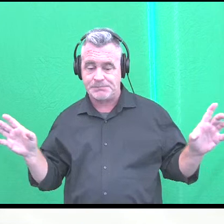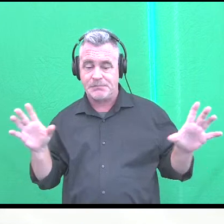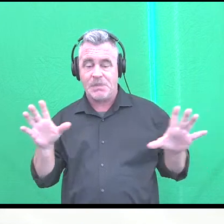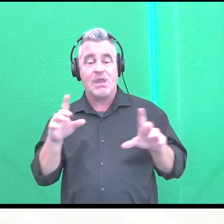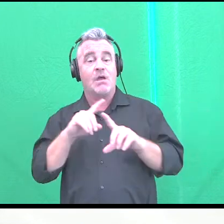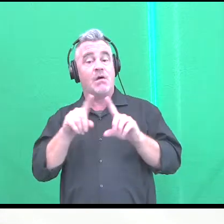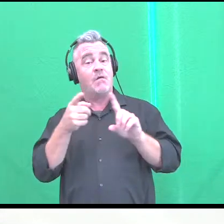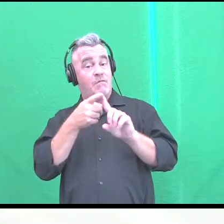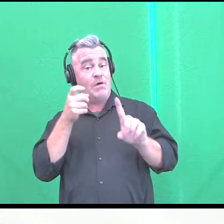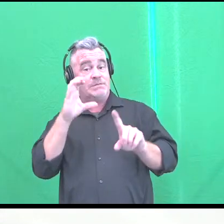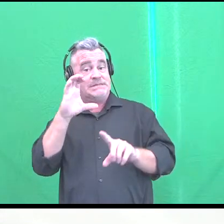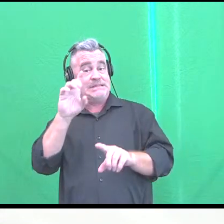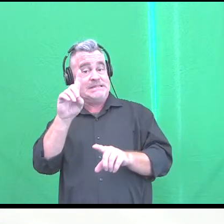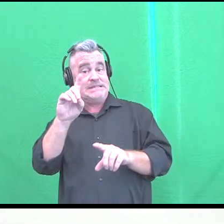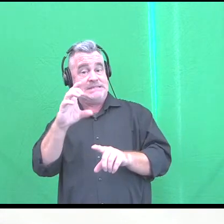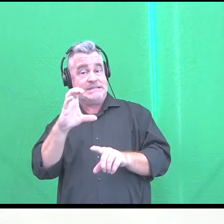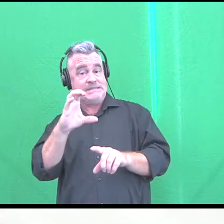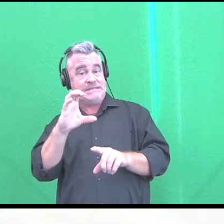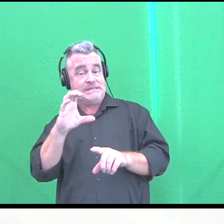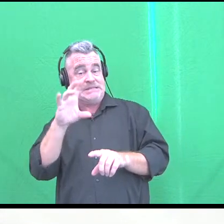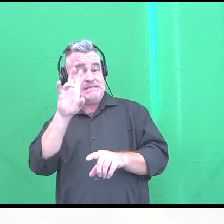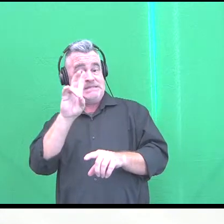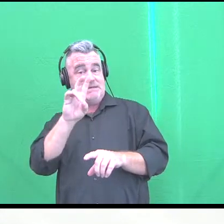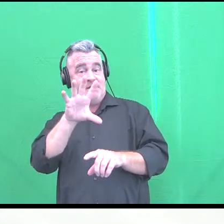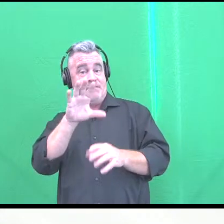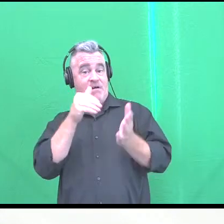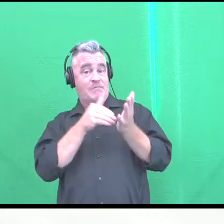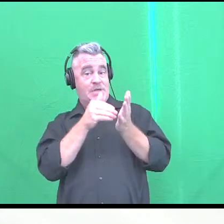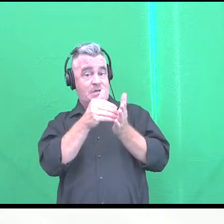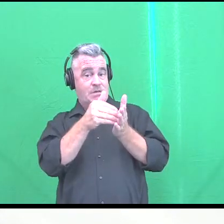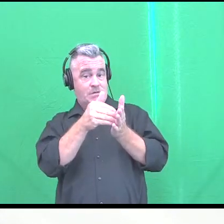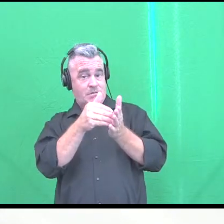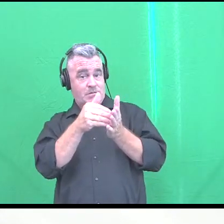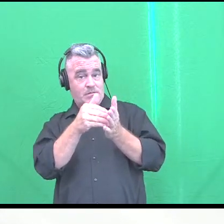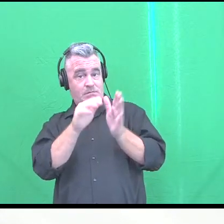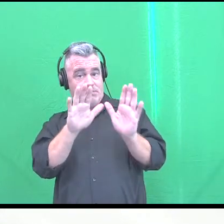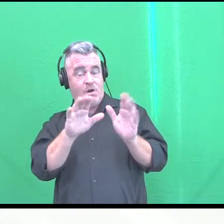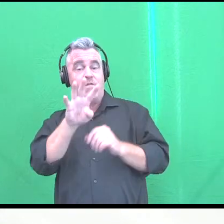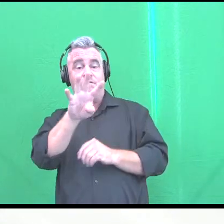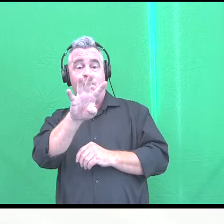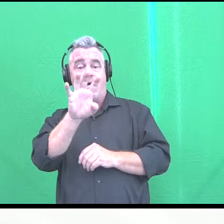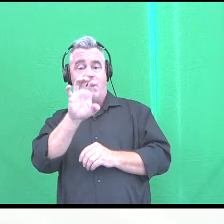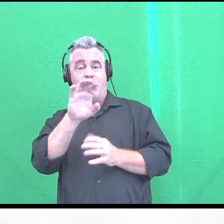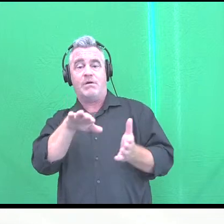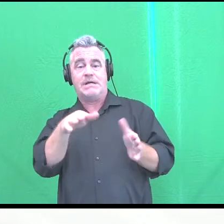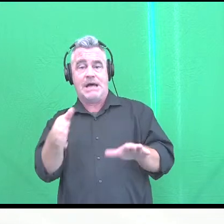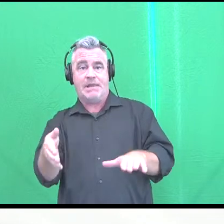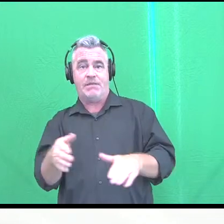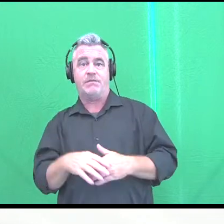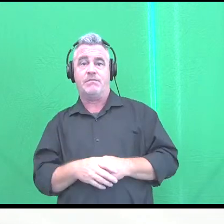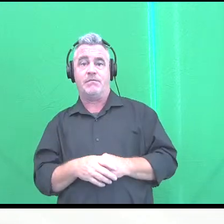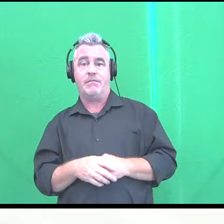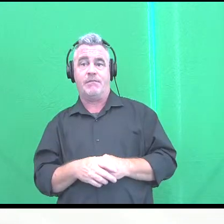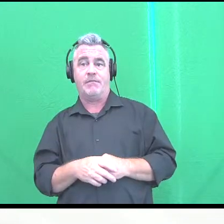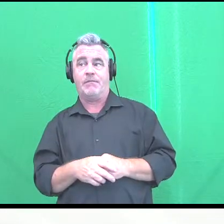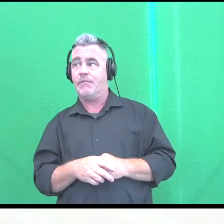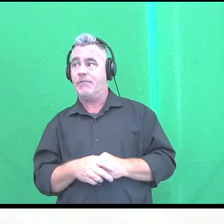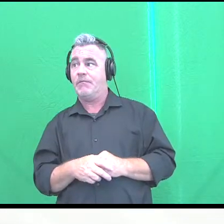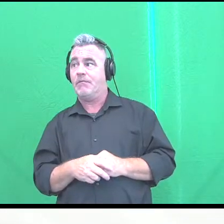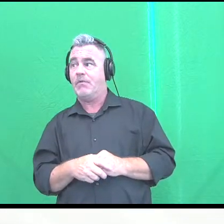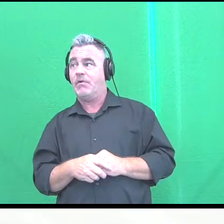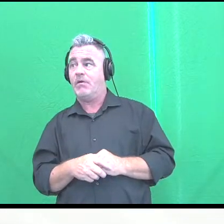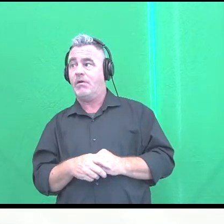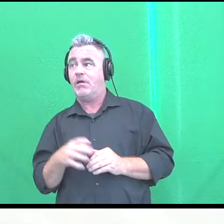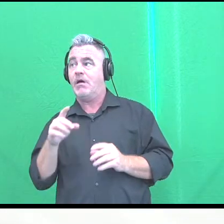the CDC, of 75 million, there are 400 deaths. And